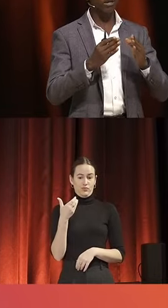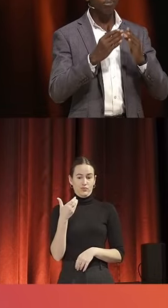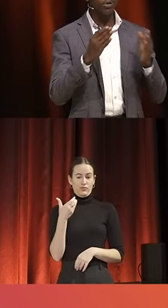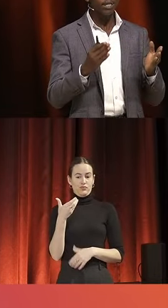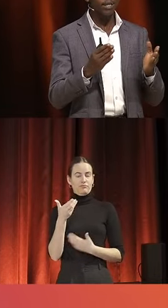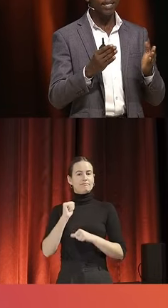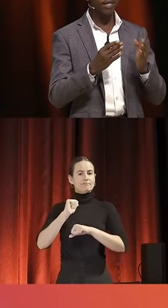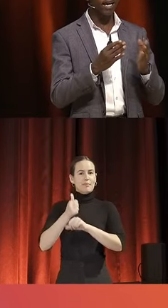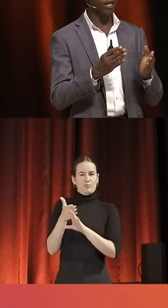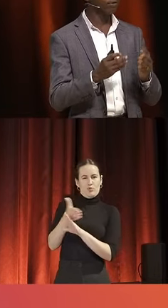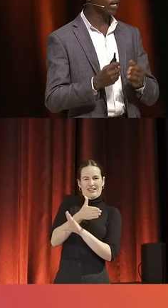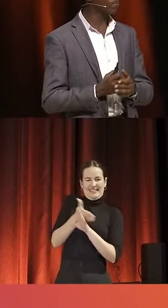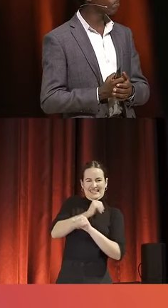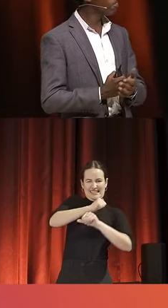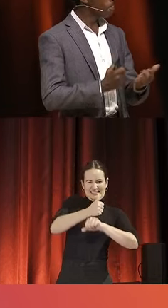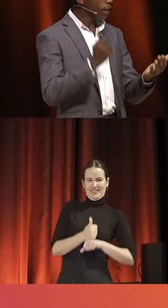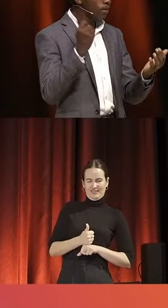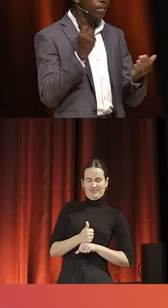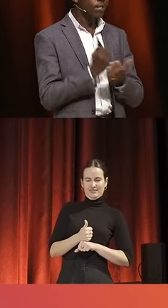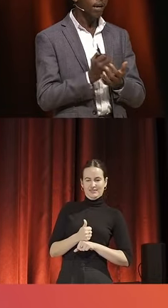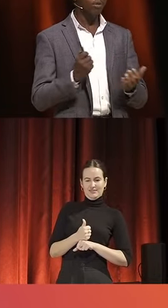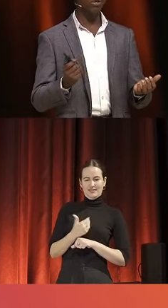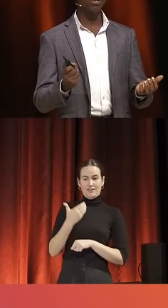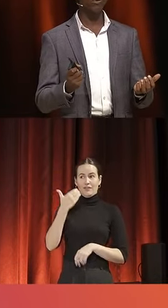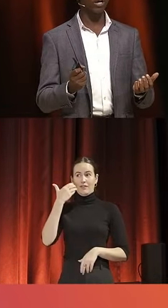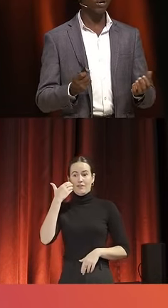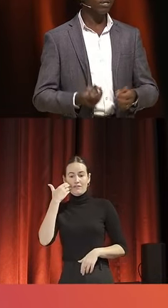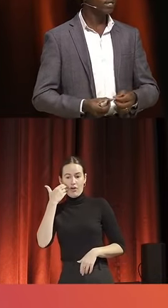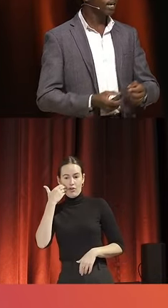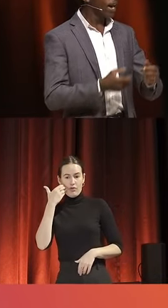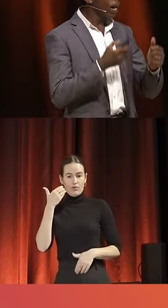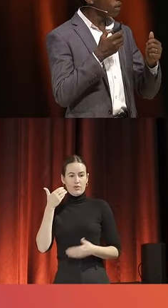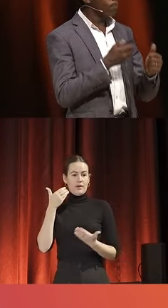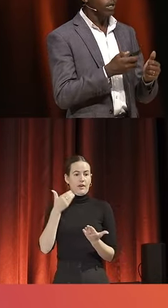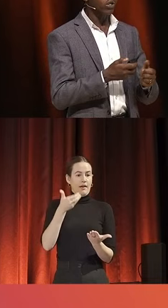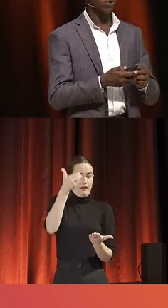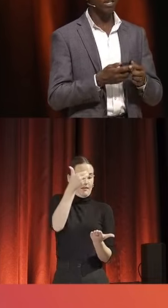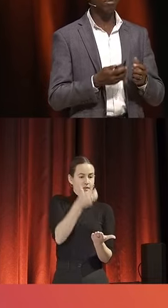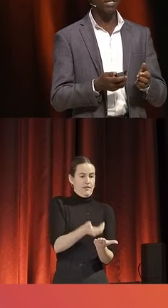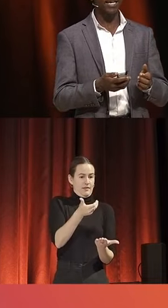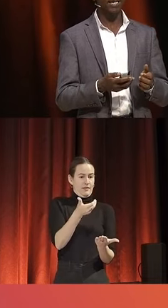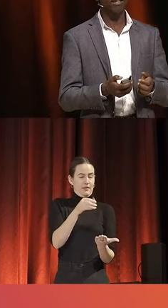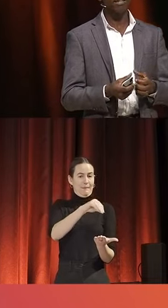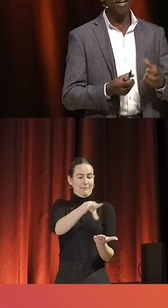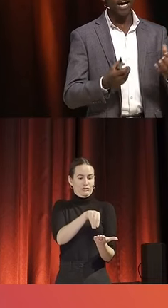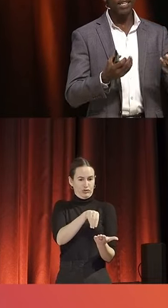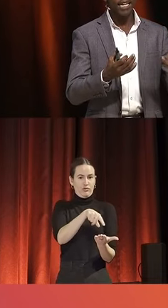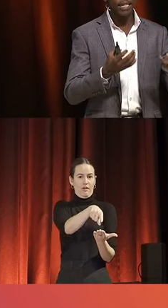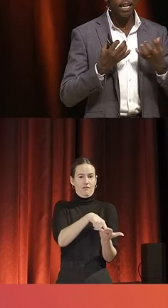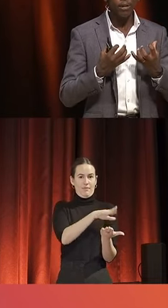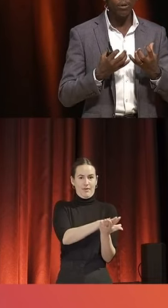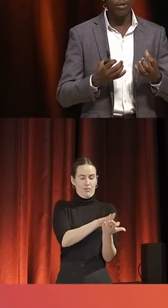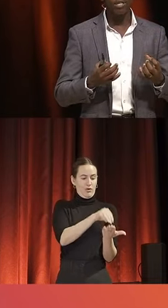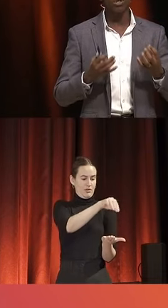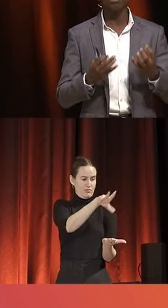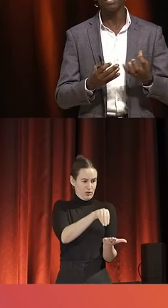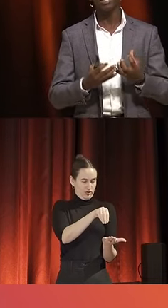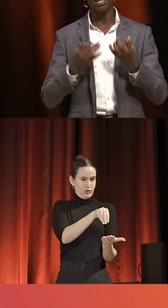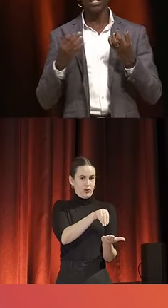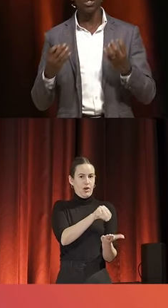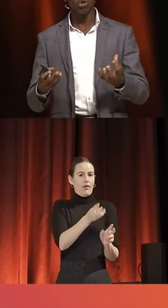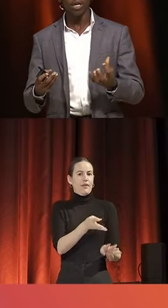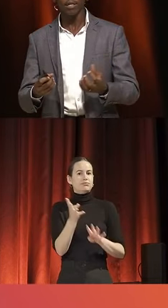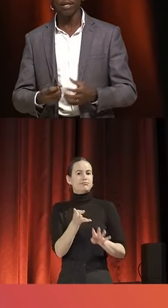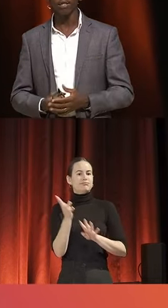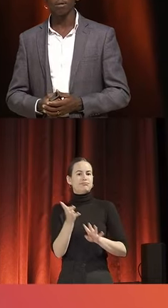structured and preset ahead of time can be stamped onto the records and a picture can be taken and that data is